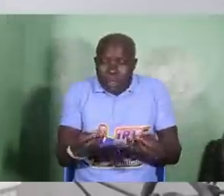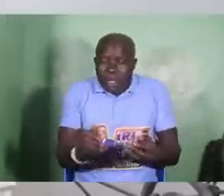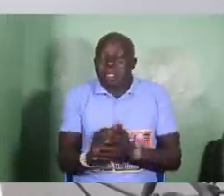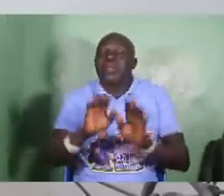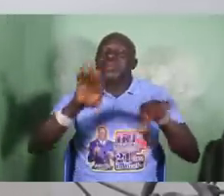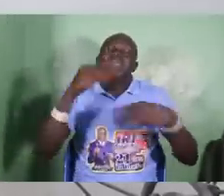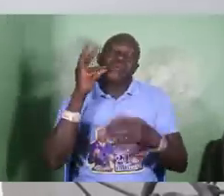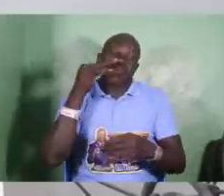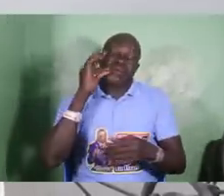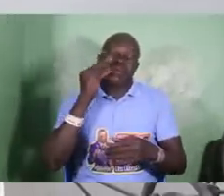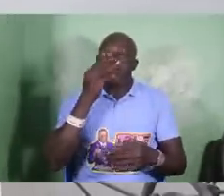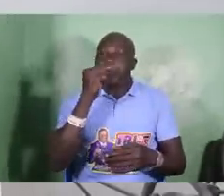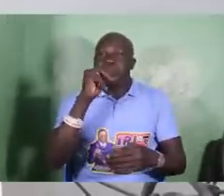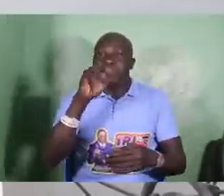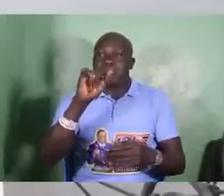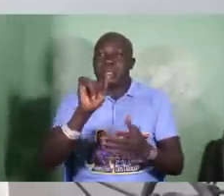land should flow with me.